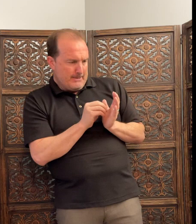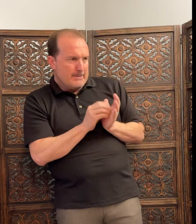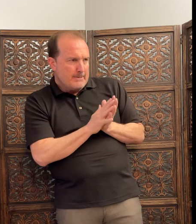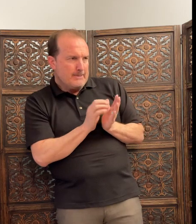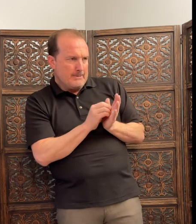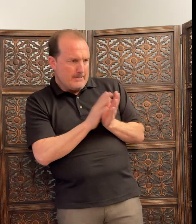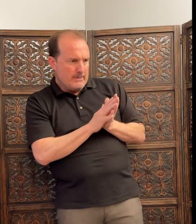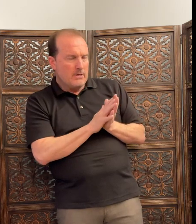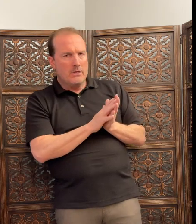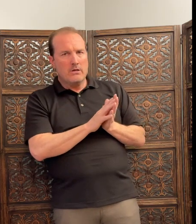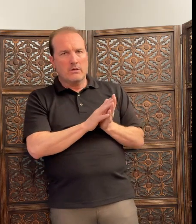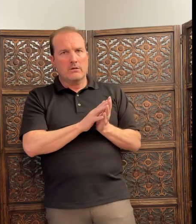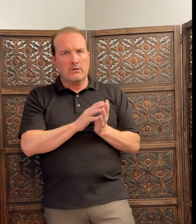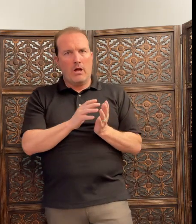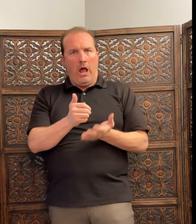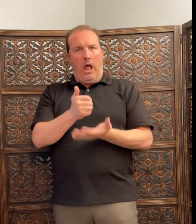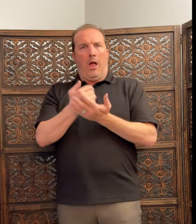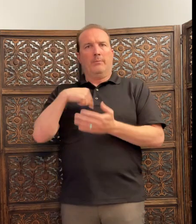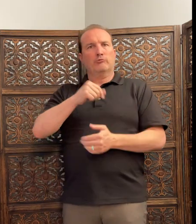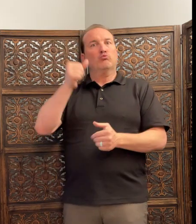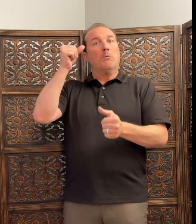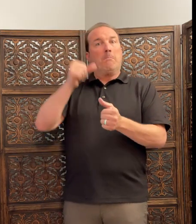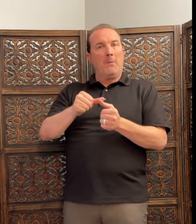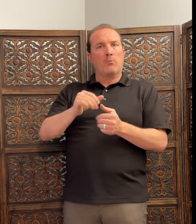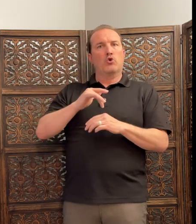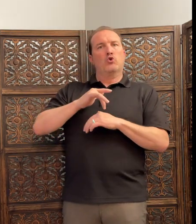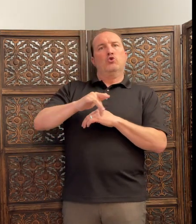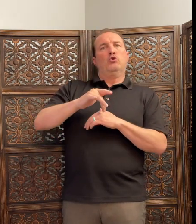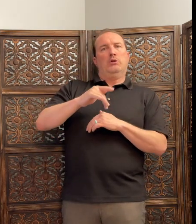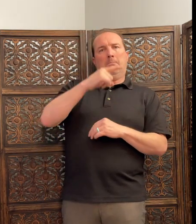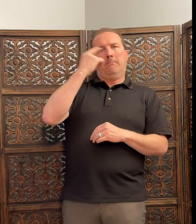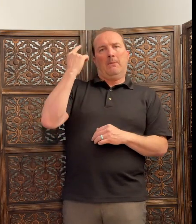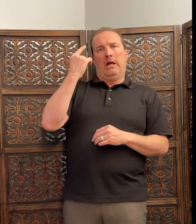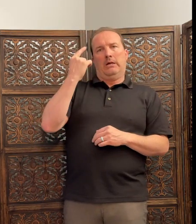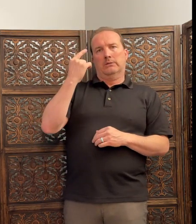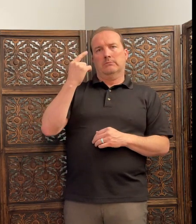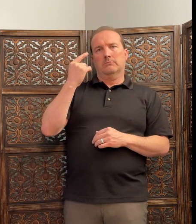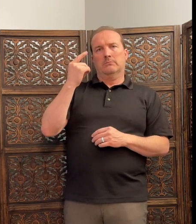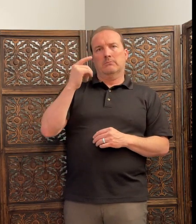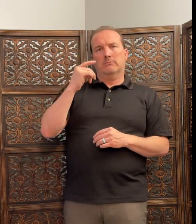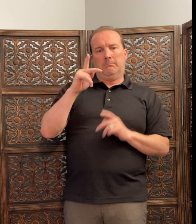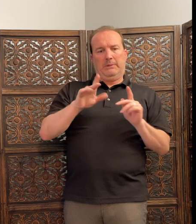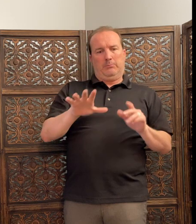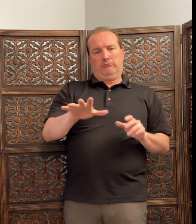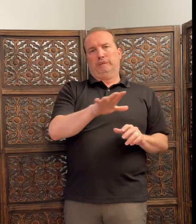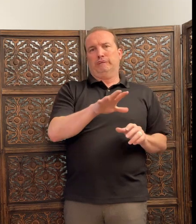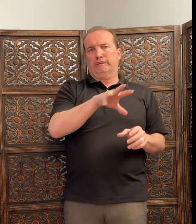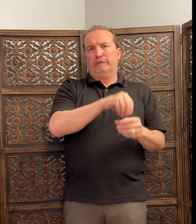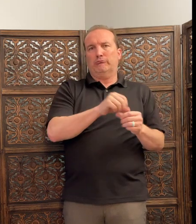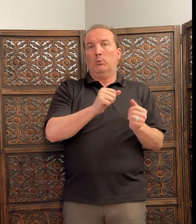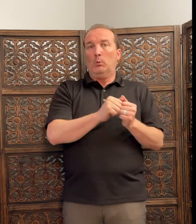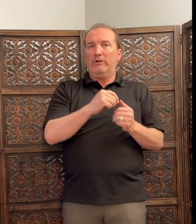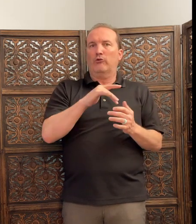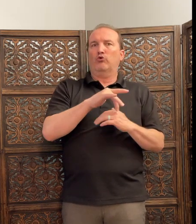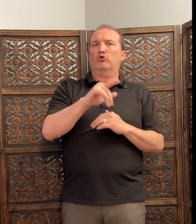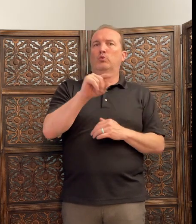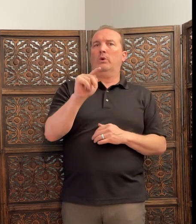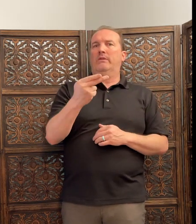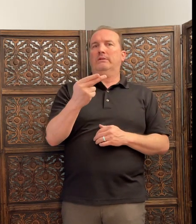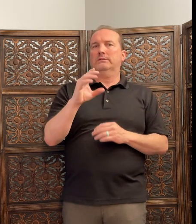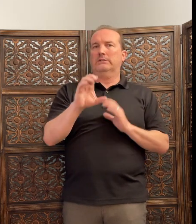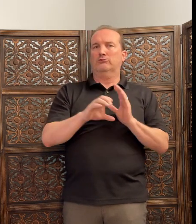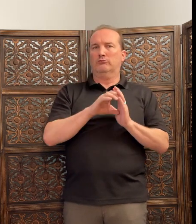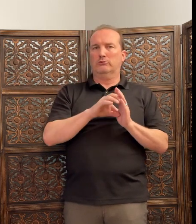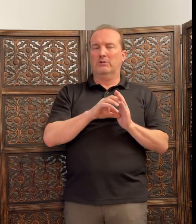folk subculture of the early 20th century. Hurston's creative works also demonstrate that by maintaining an archive of